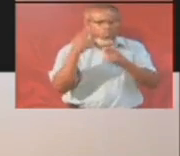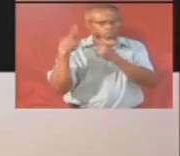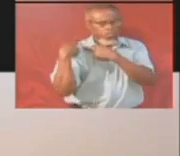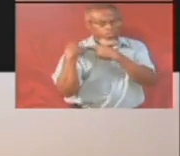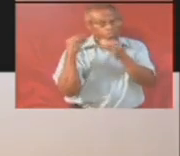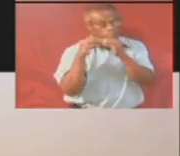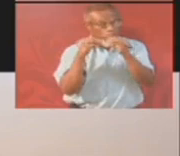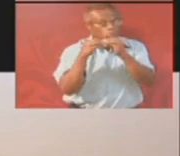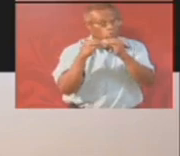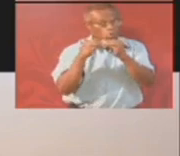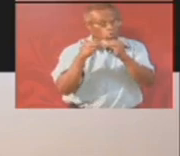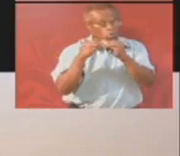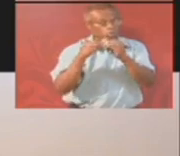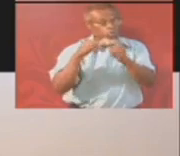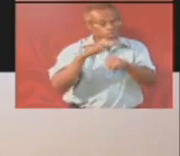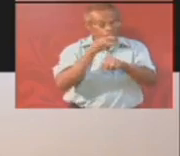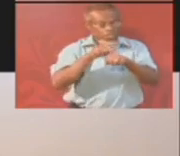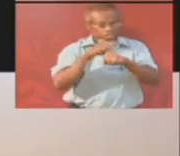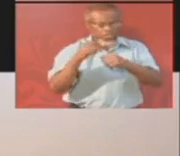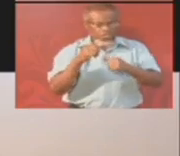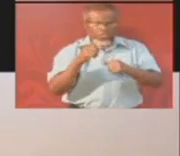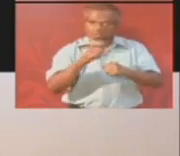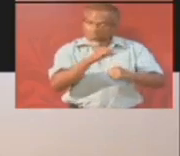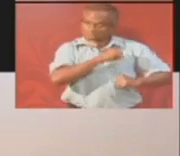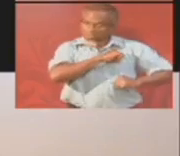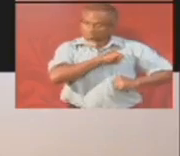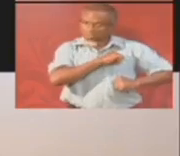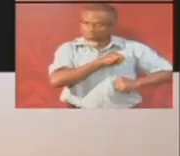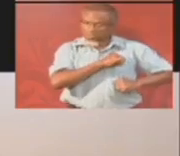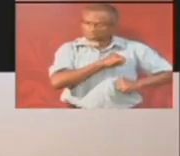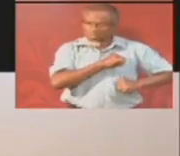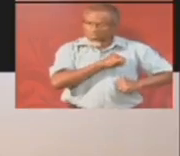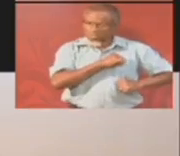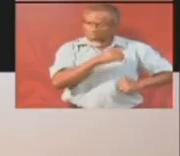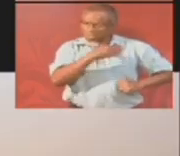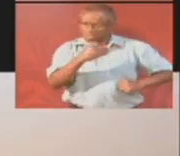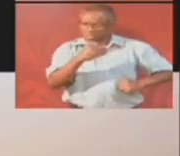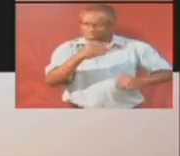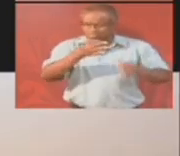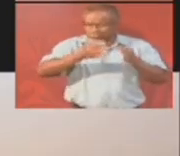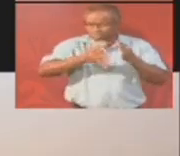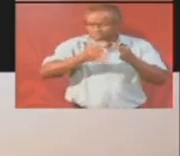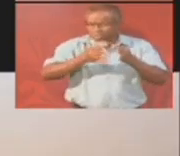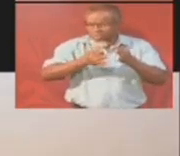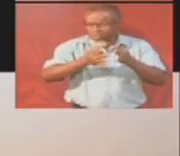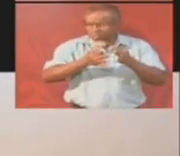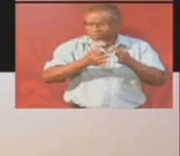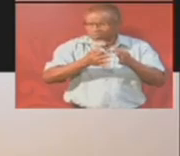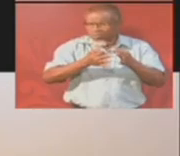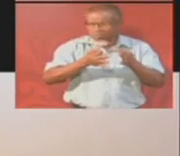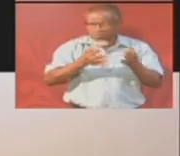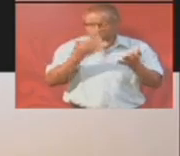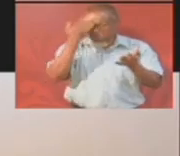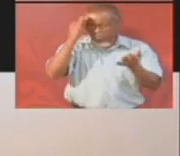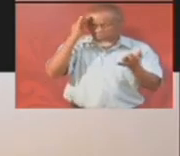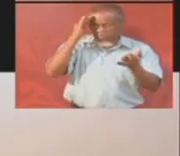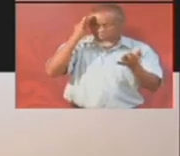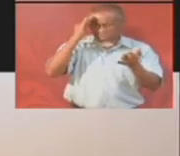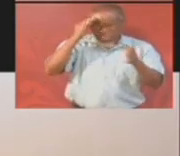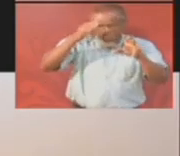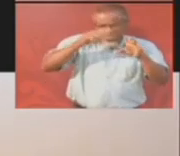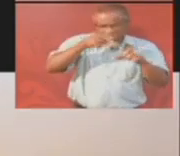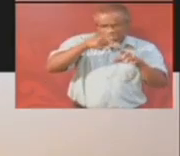be scores of other persons possibly infected spread throughout the country living in what data shows are